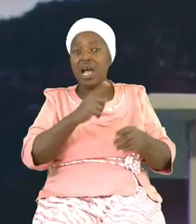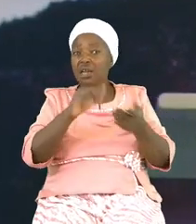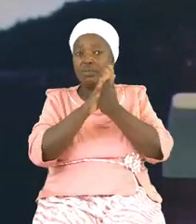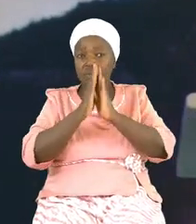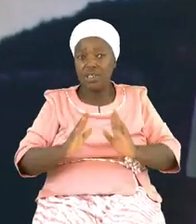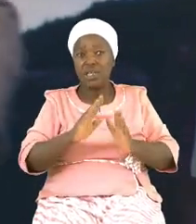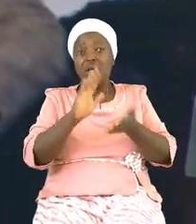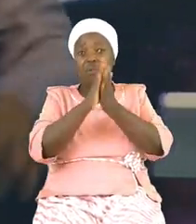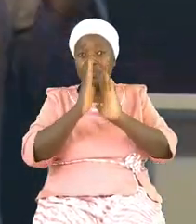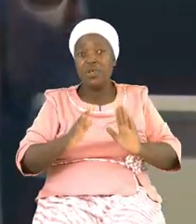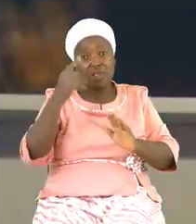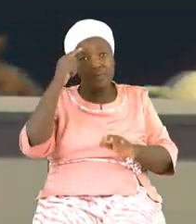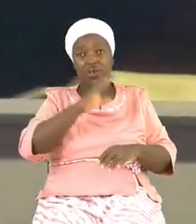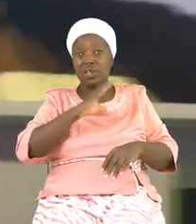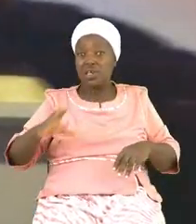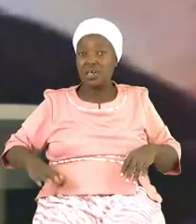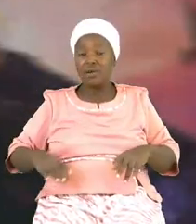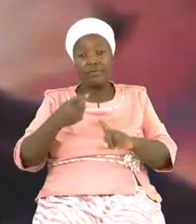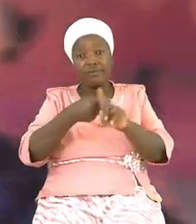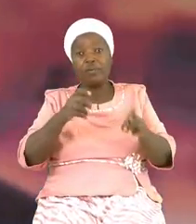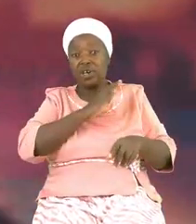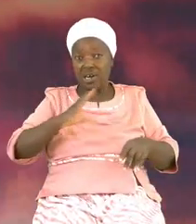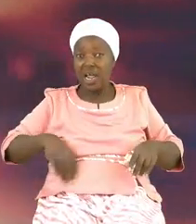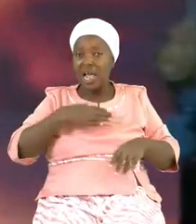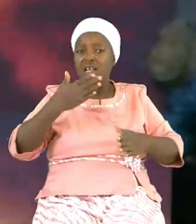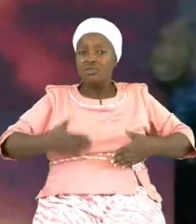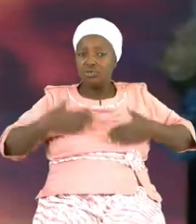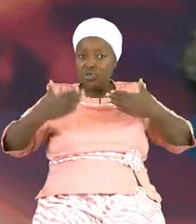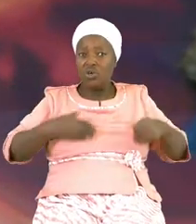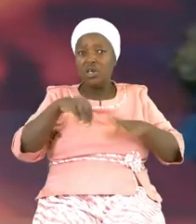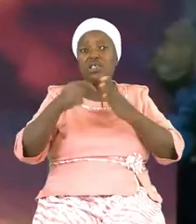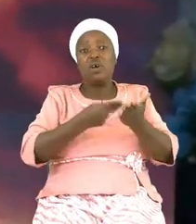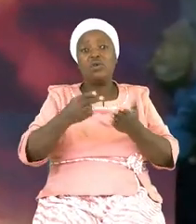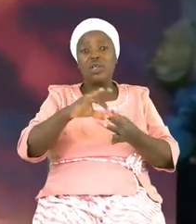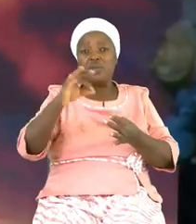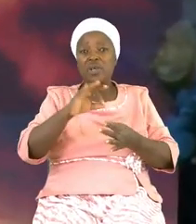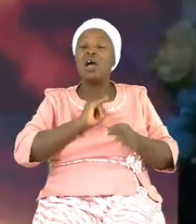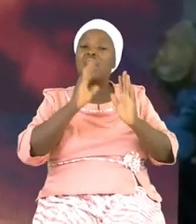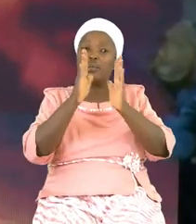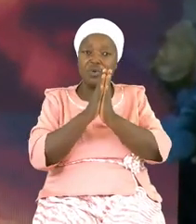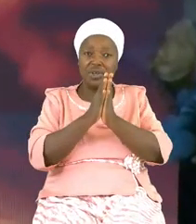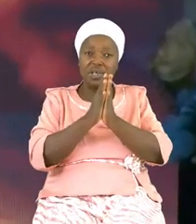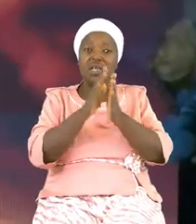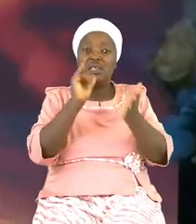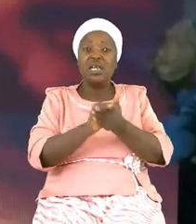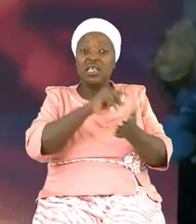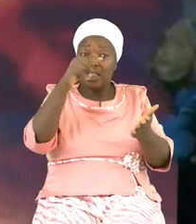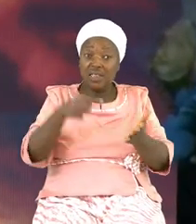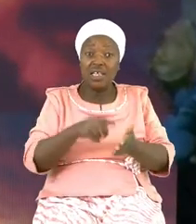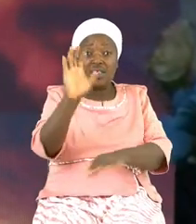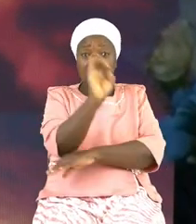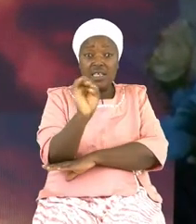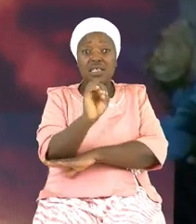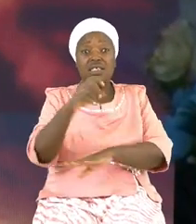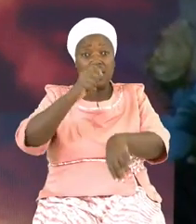peace from Christ, and joy in the Holy Ghost. I pray this Easter period will be